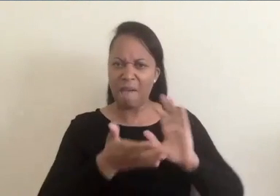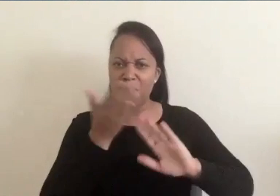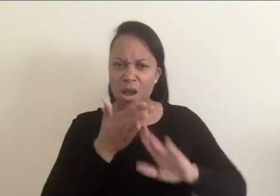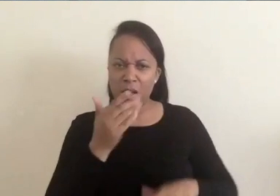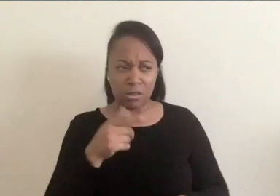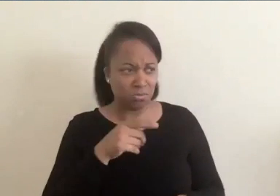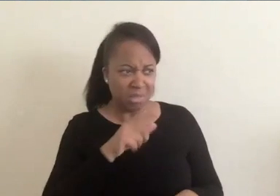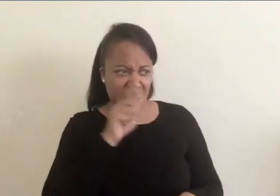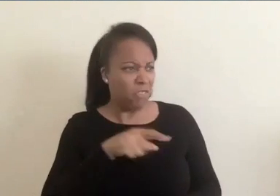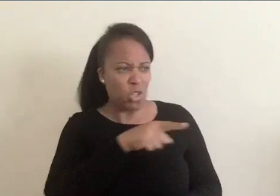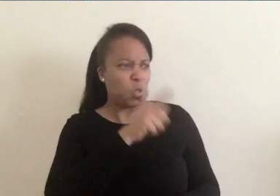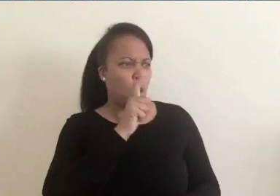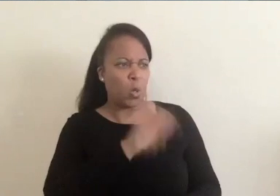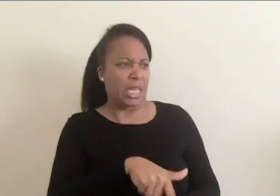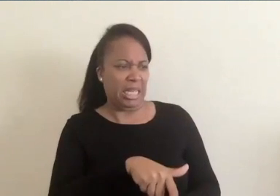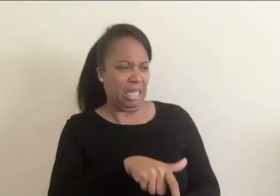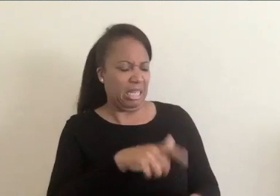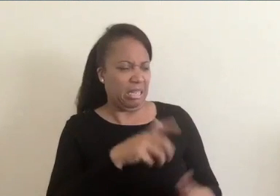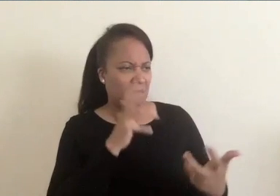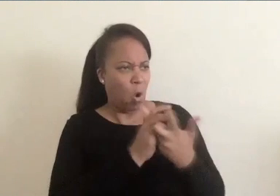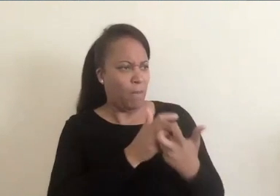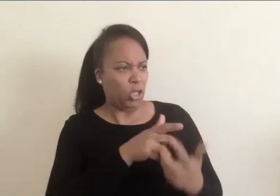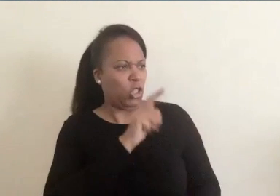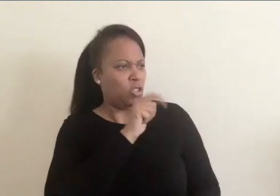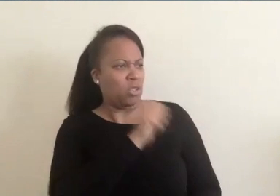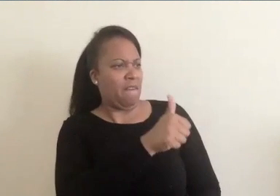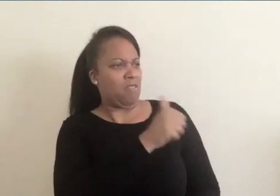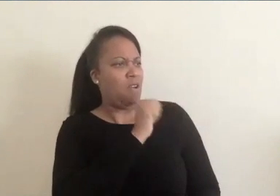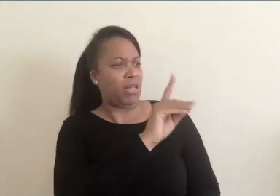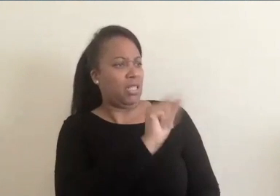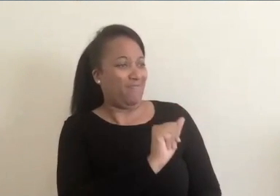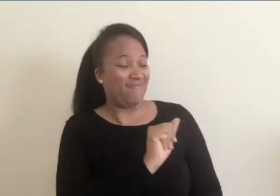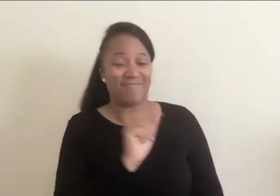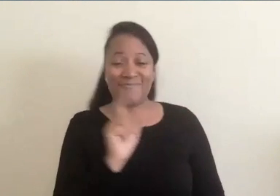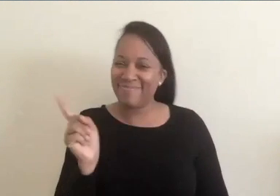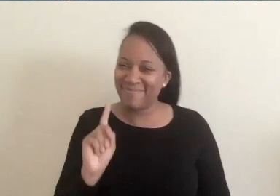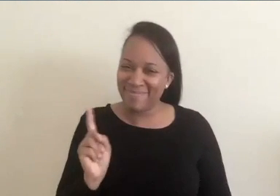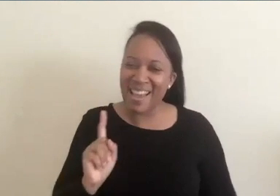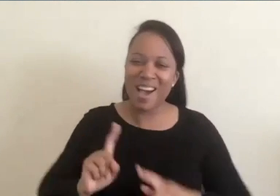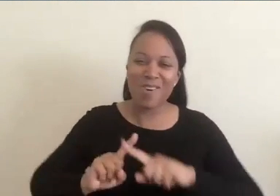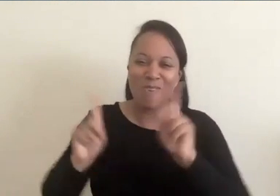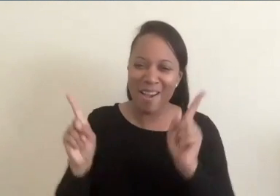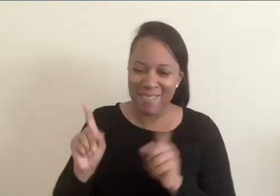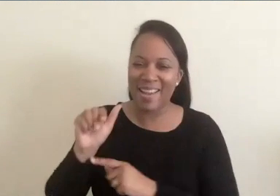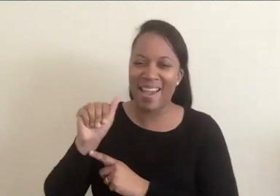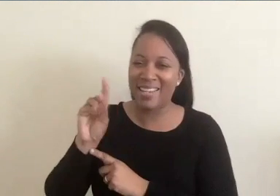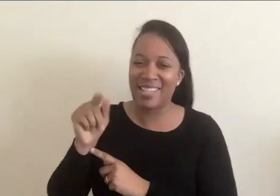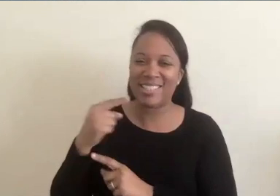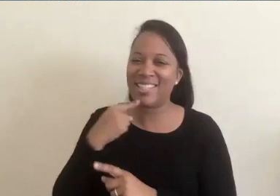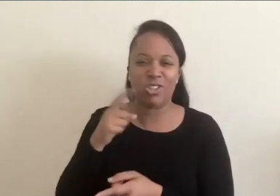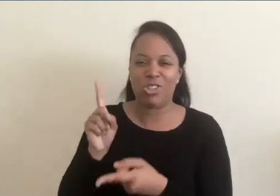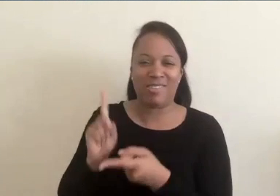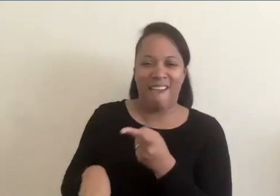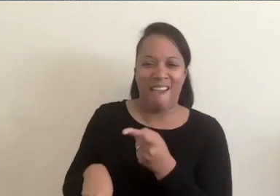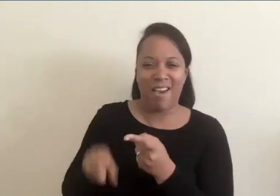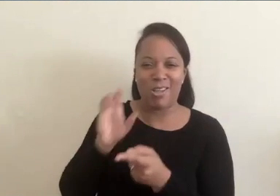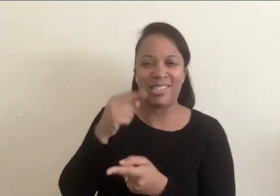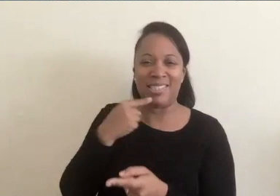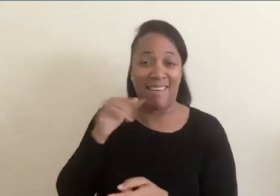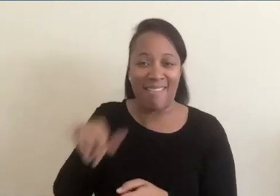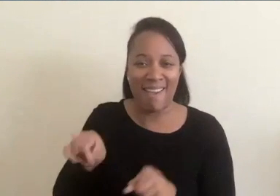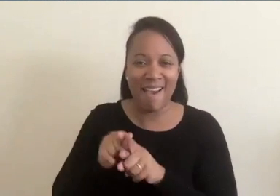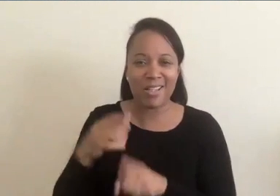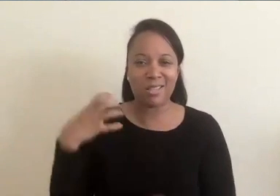braces. Therefore, you, employee, are not disabled. Well, the ADA says very clearly, you cannot do that if you are